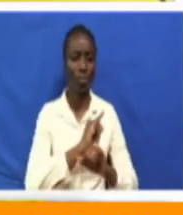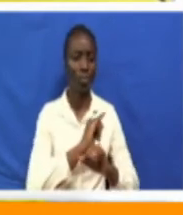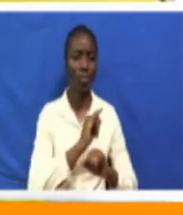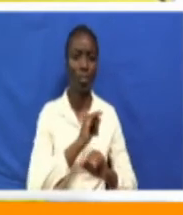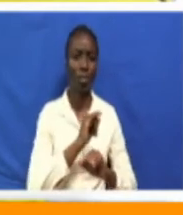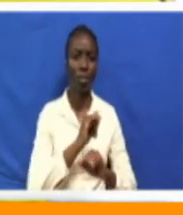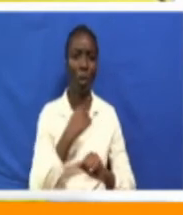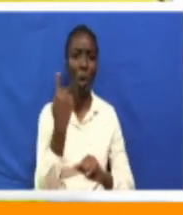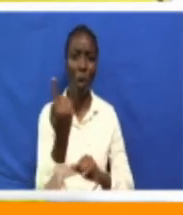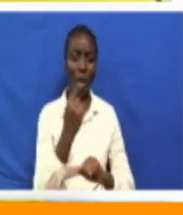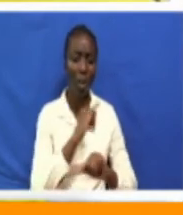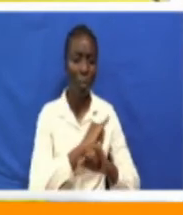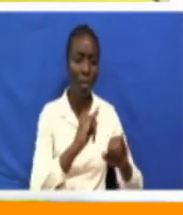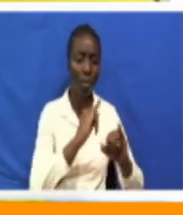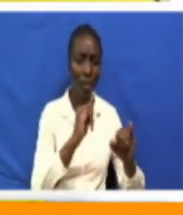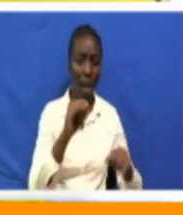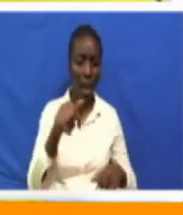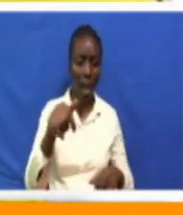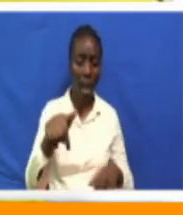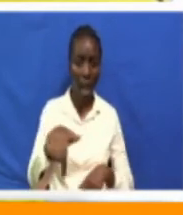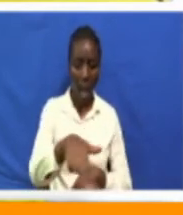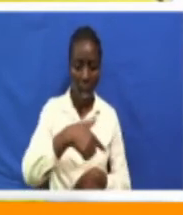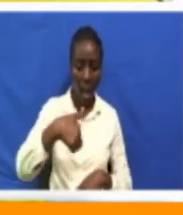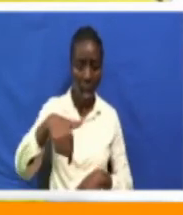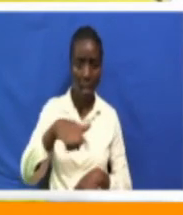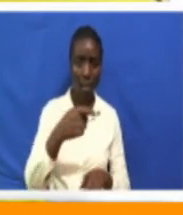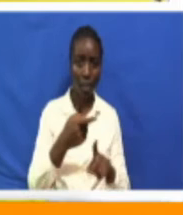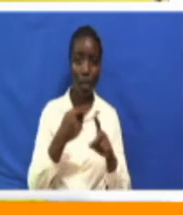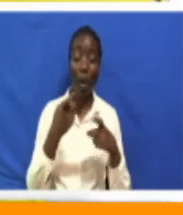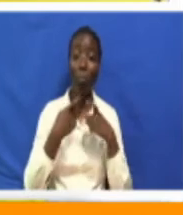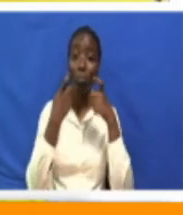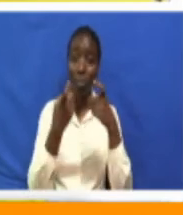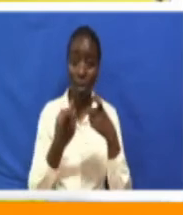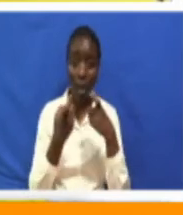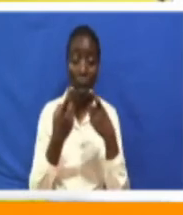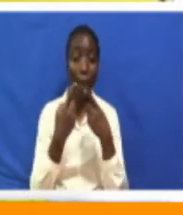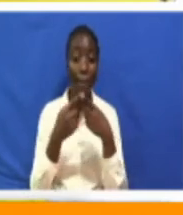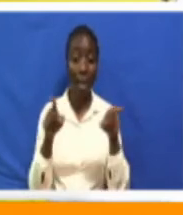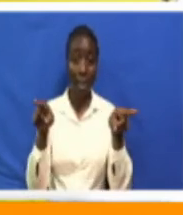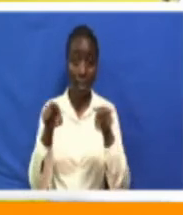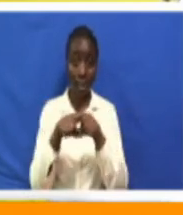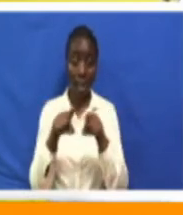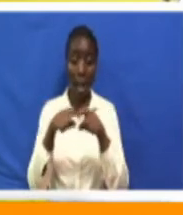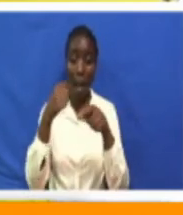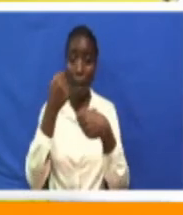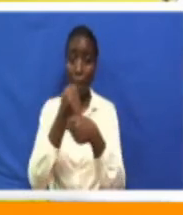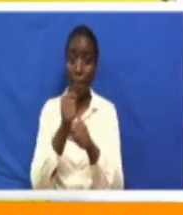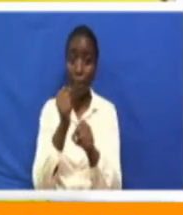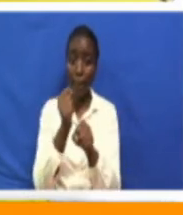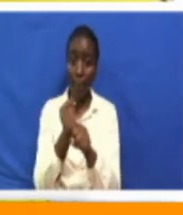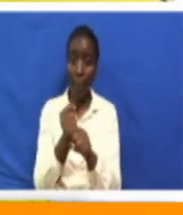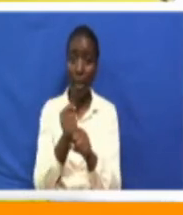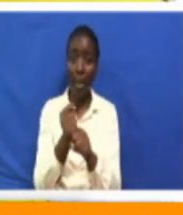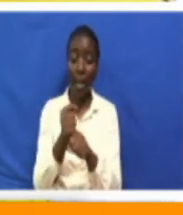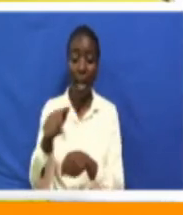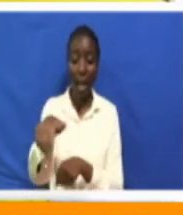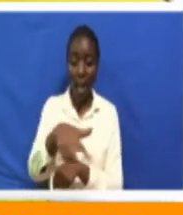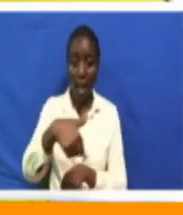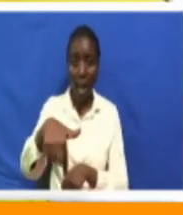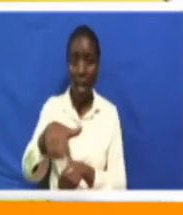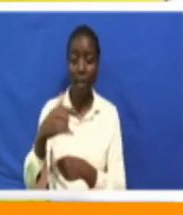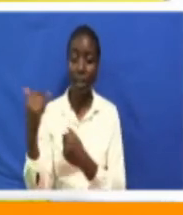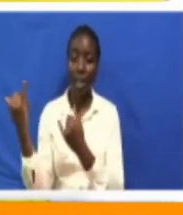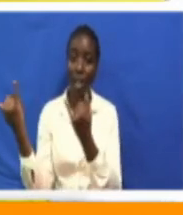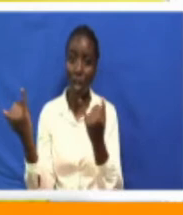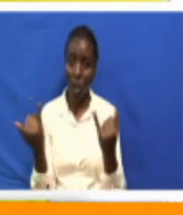us from all sins but also makes us makes them as newly the